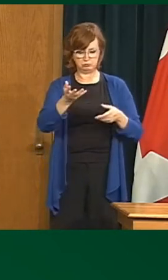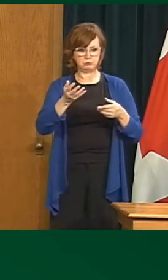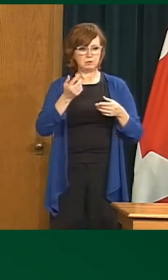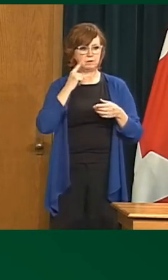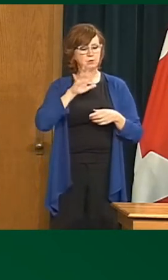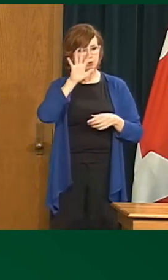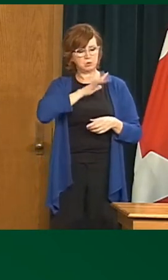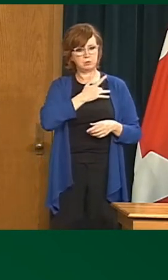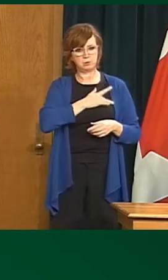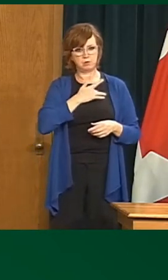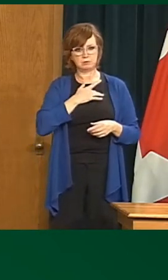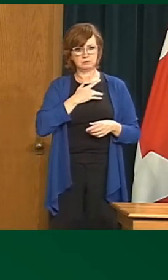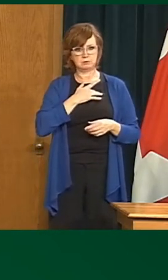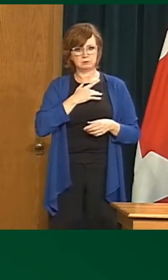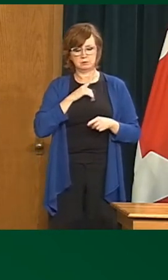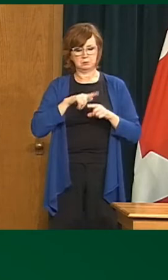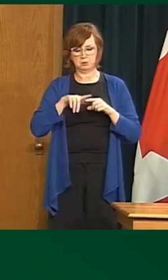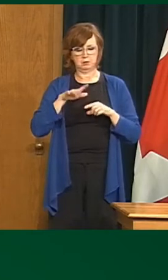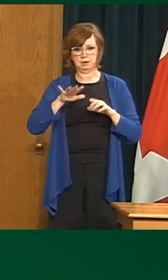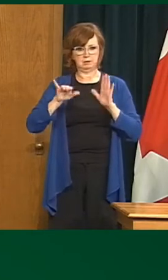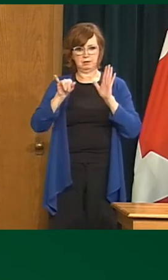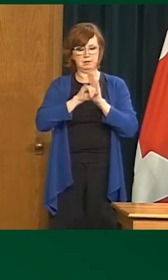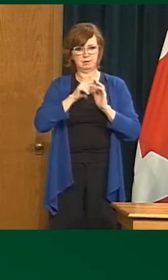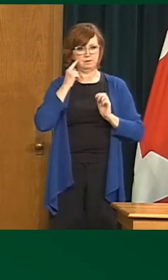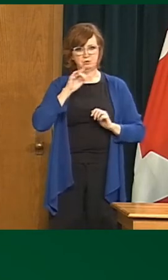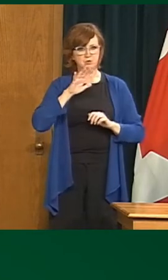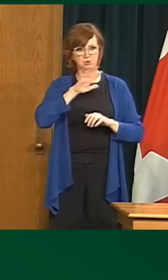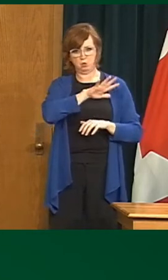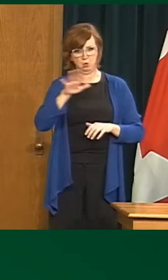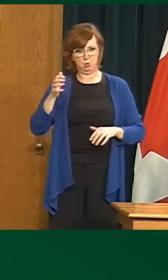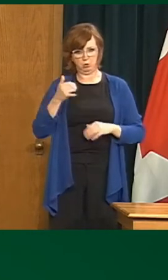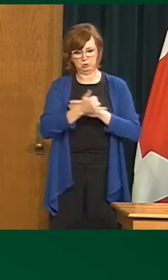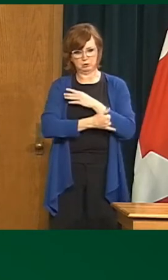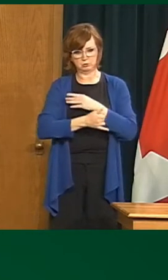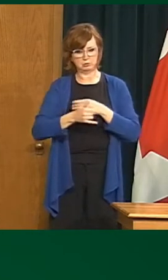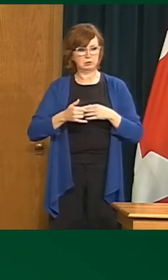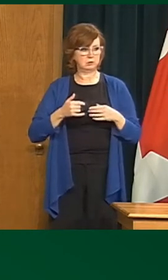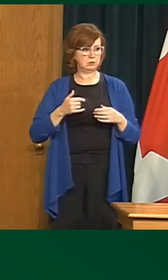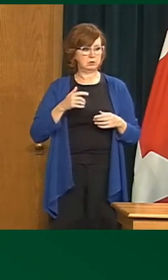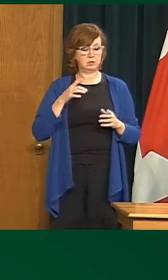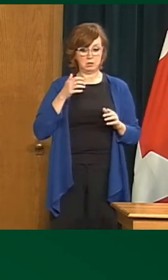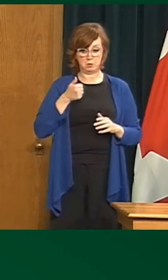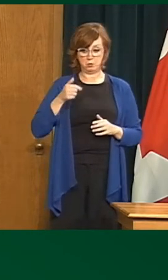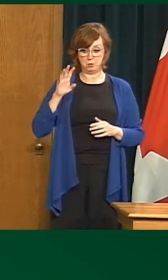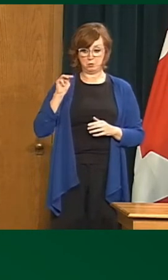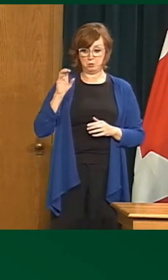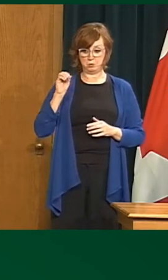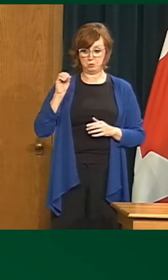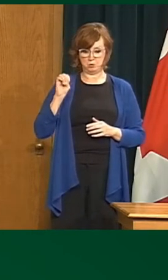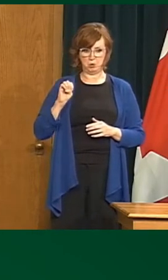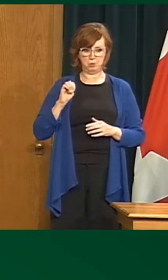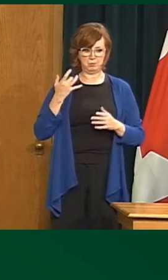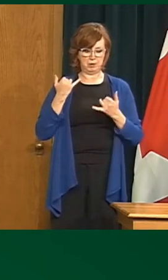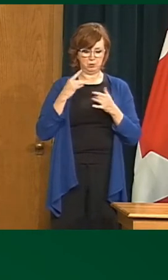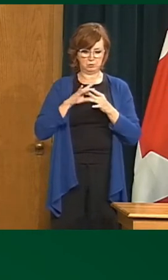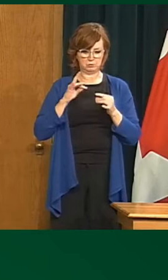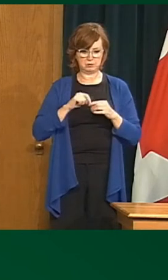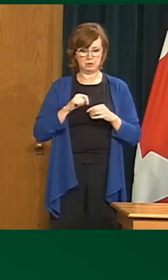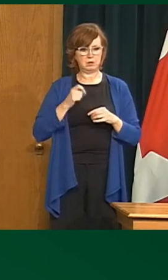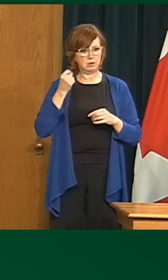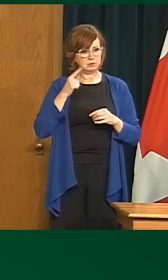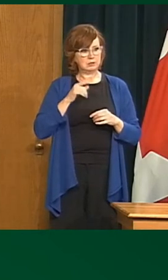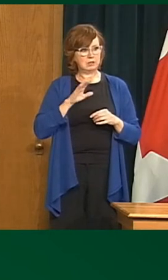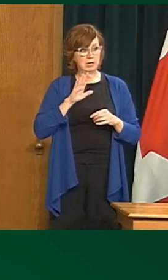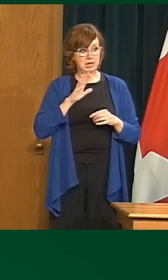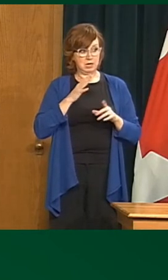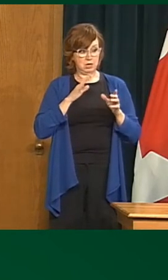guidelines still have to be developed for use in Canada. I'll just add to that, Arthur, as the doctor said, you use these tests in a little different way than the tests